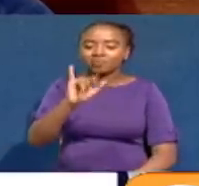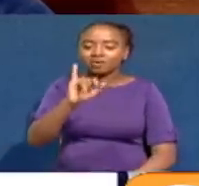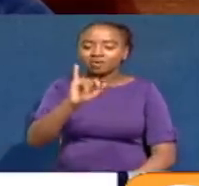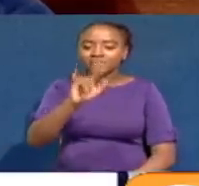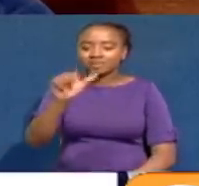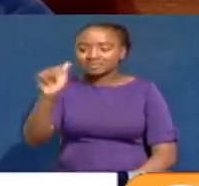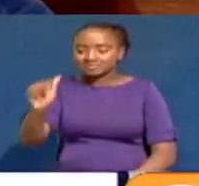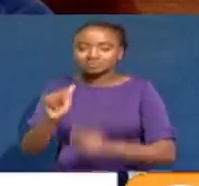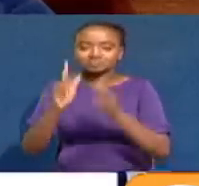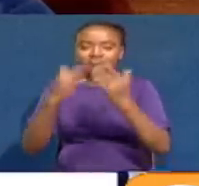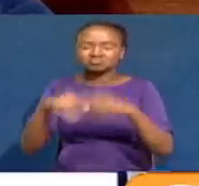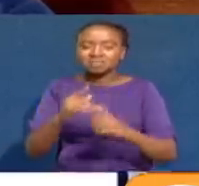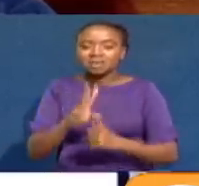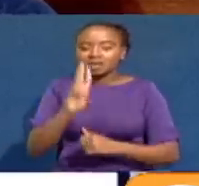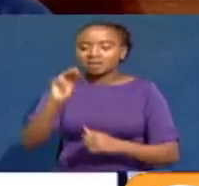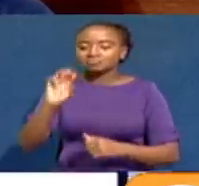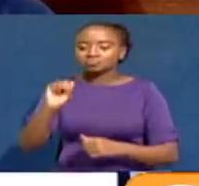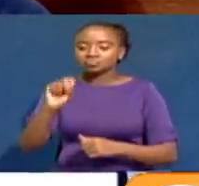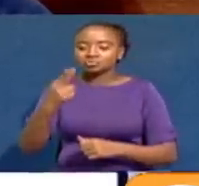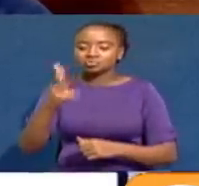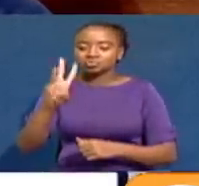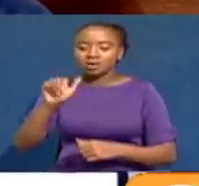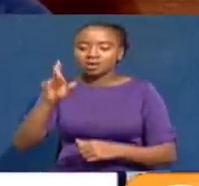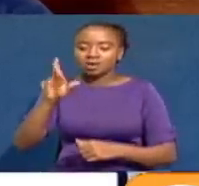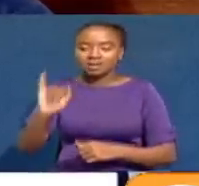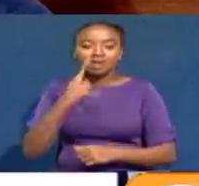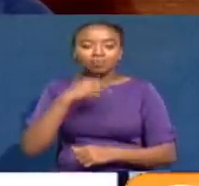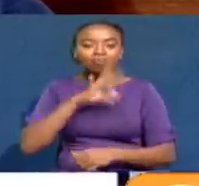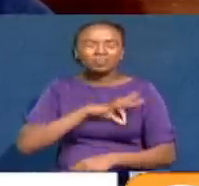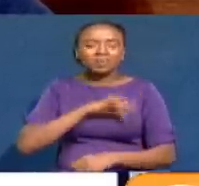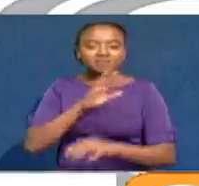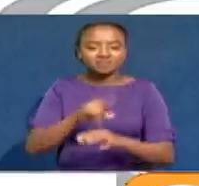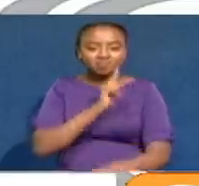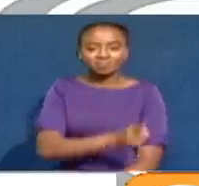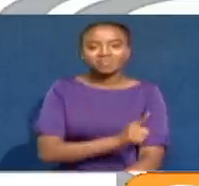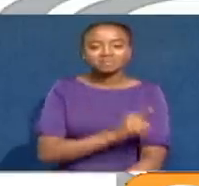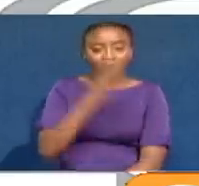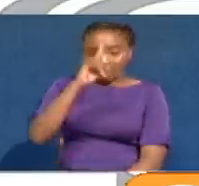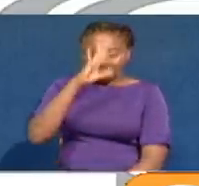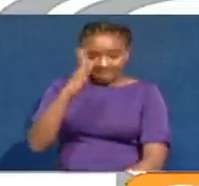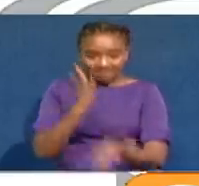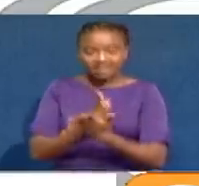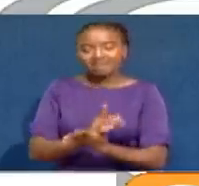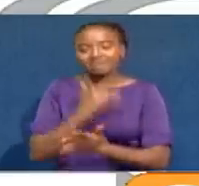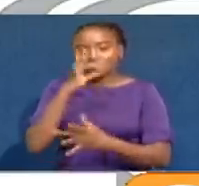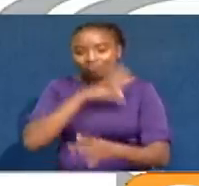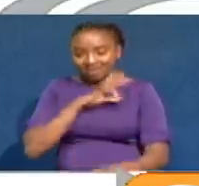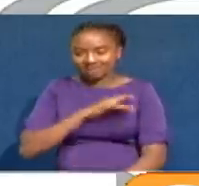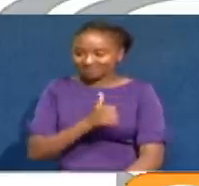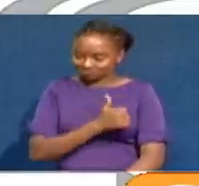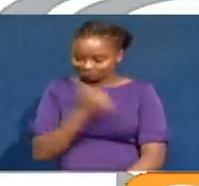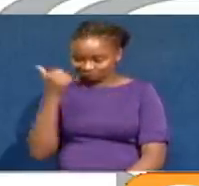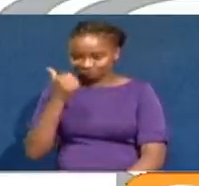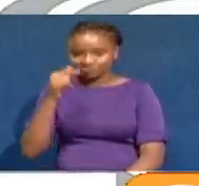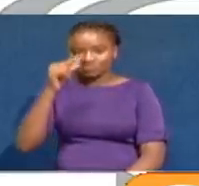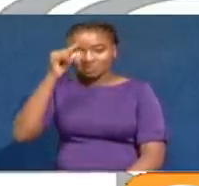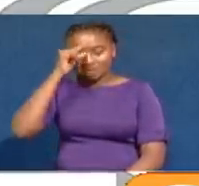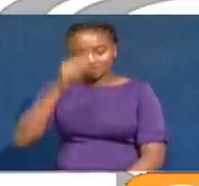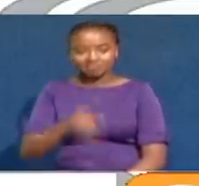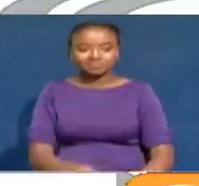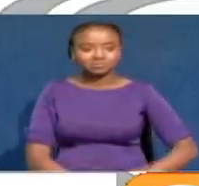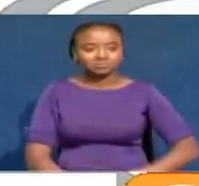try to promote this fintech borrowing, who actually benefits? Let me ask because you. I believe yeah, I that is one ago of state capture. Okay, let me ask you this